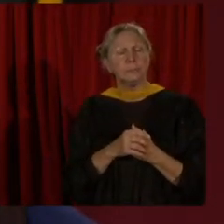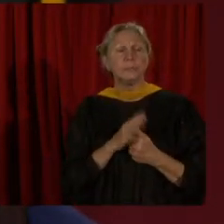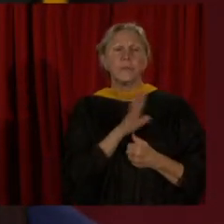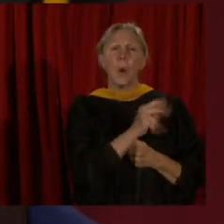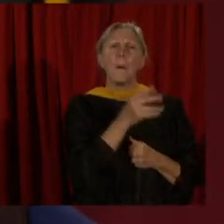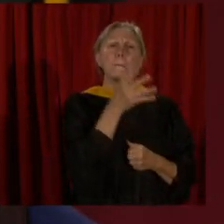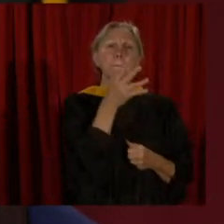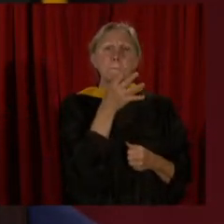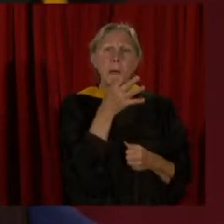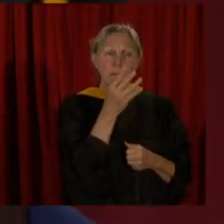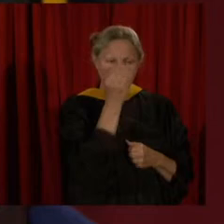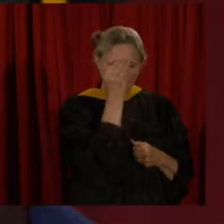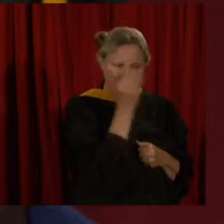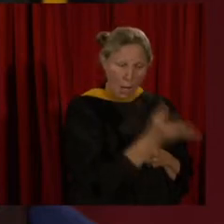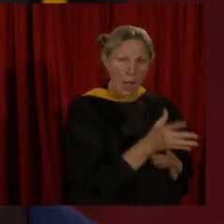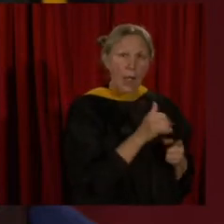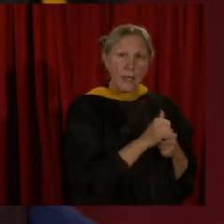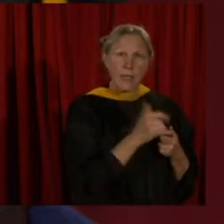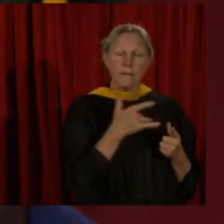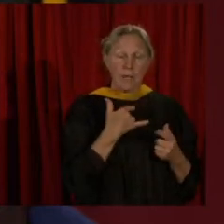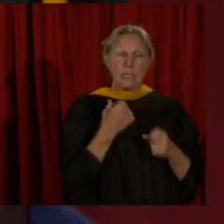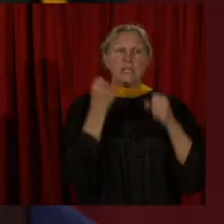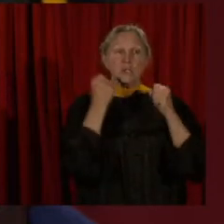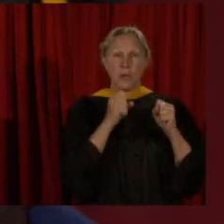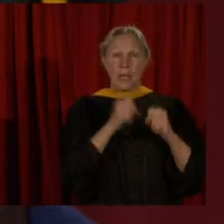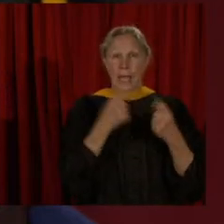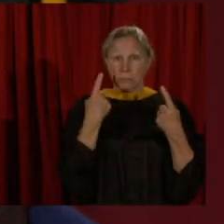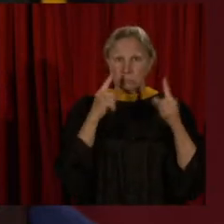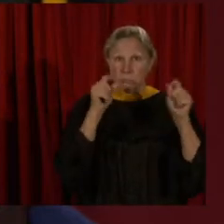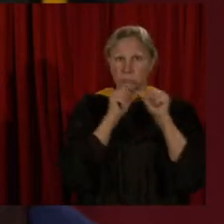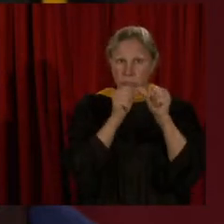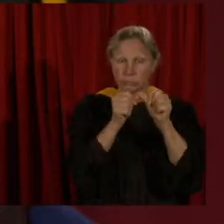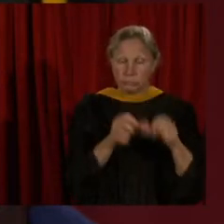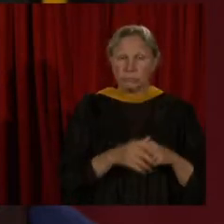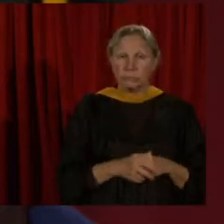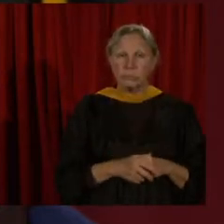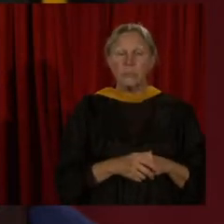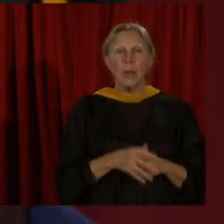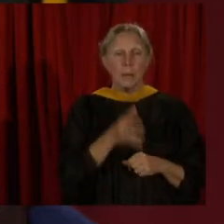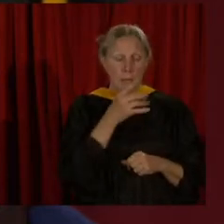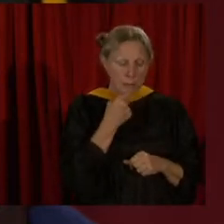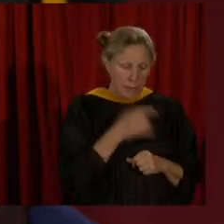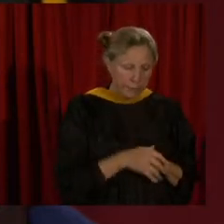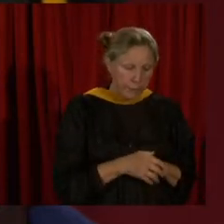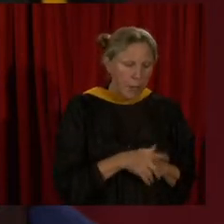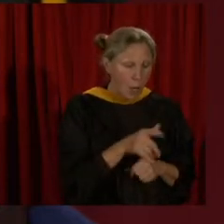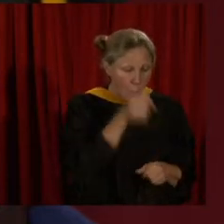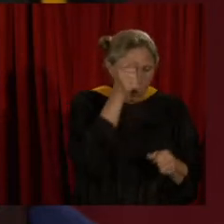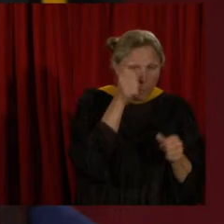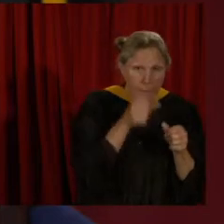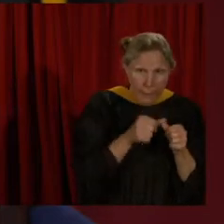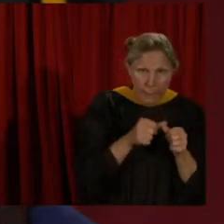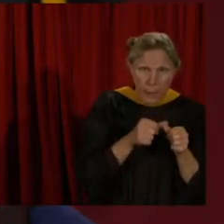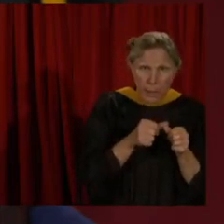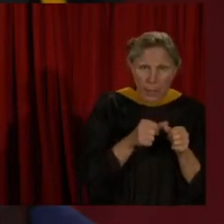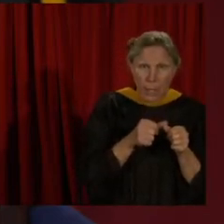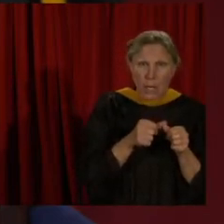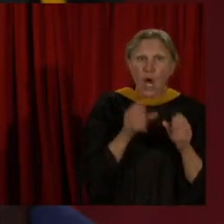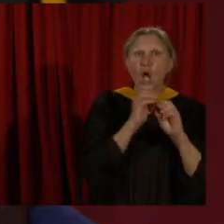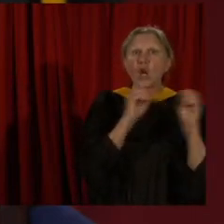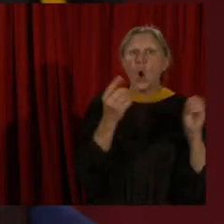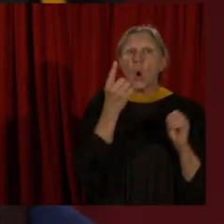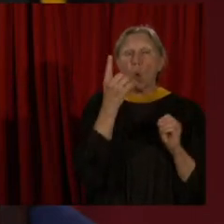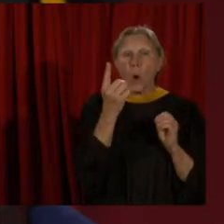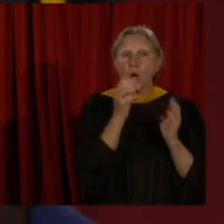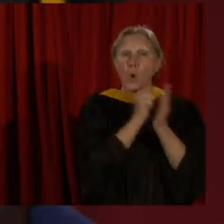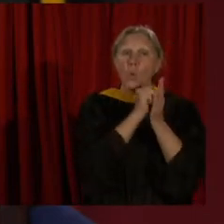mother's words that gave her the strength to survive. She said, "Just remember, no one can